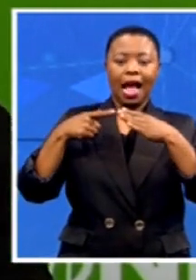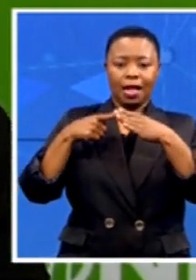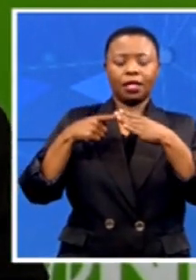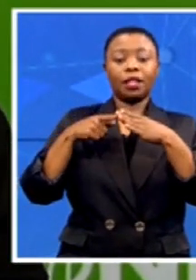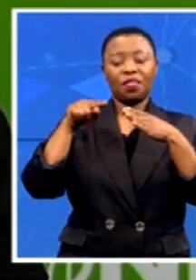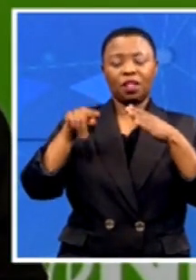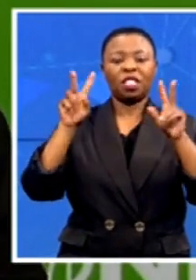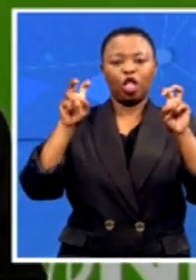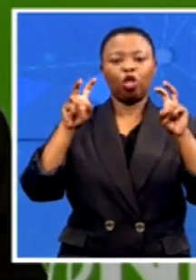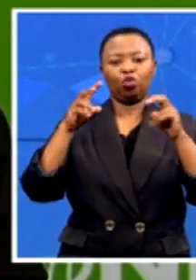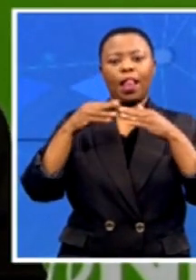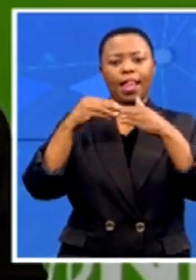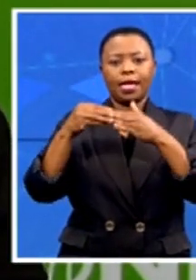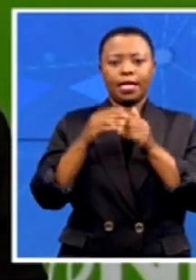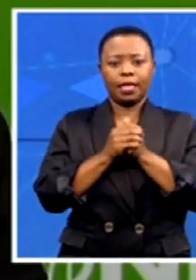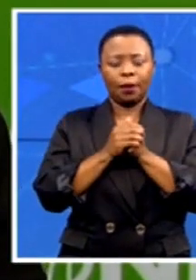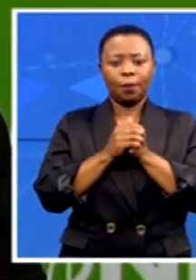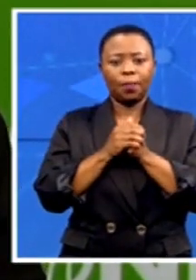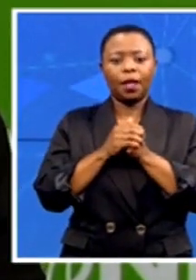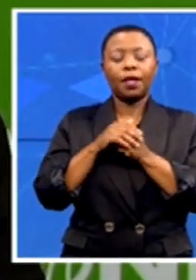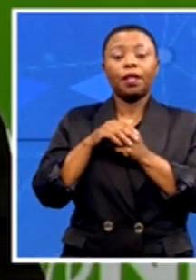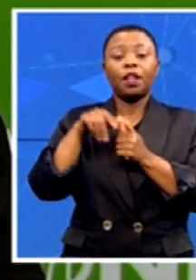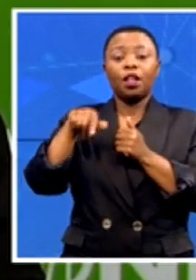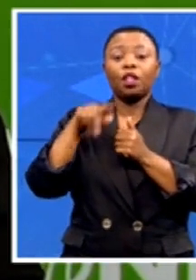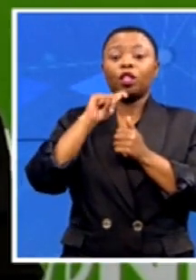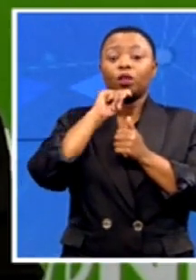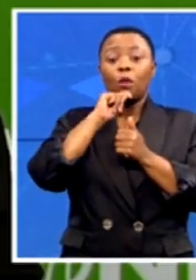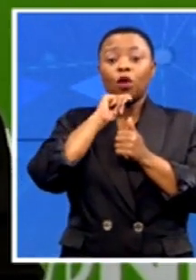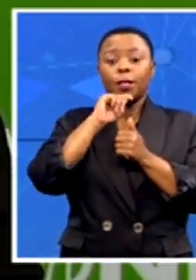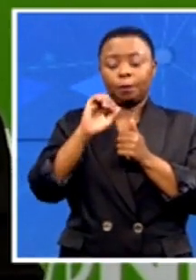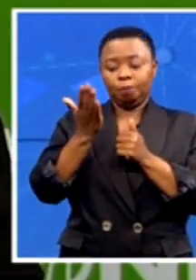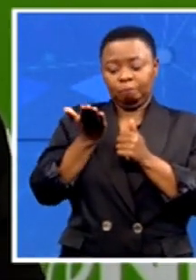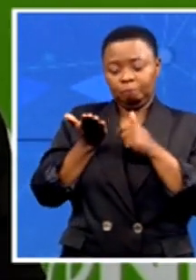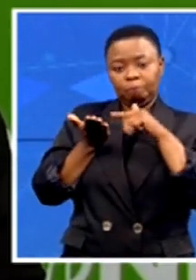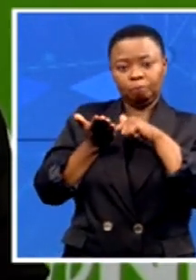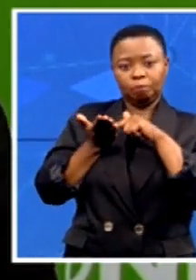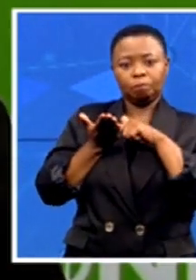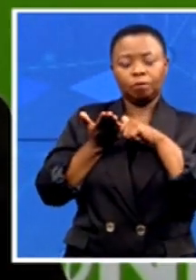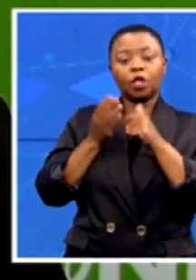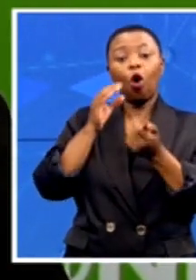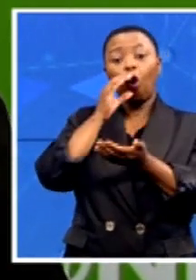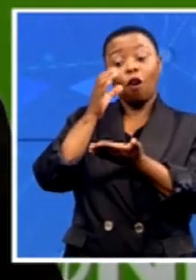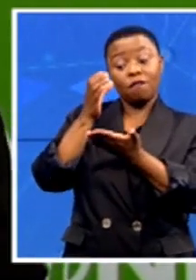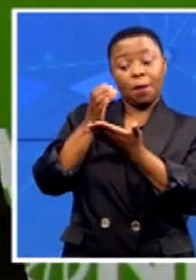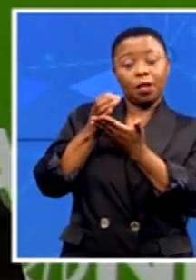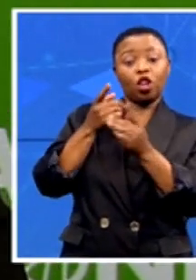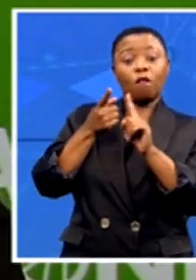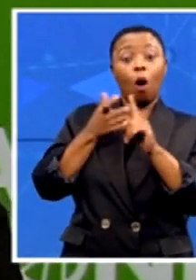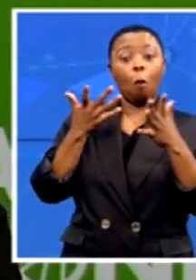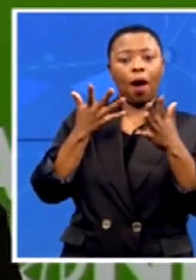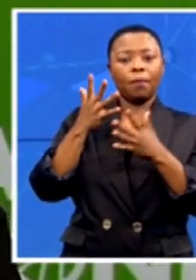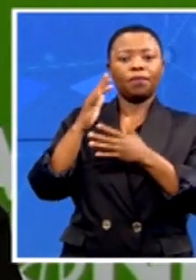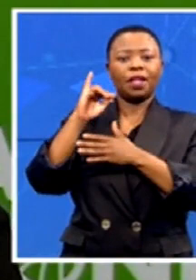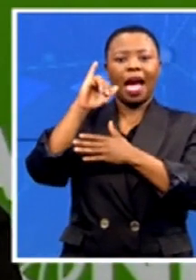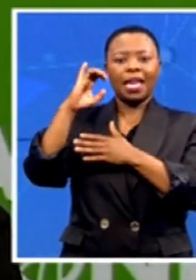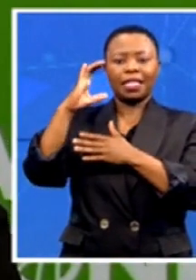we received confirmation from the Electoral Court. The Electoral Court is seated at